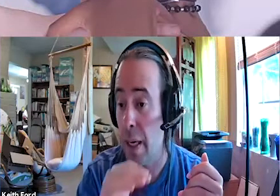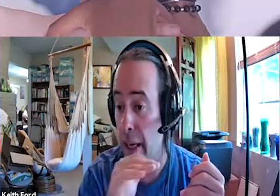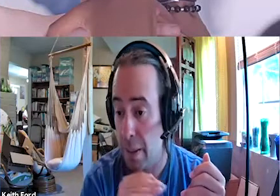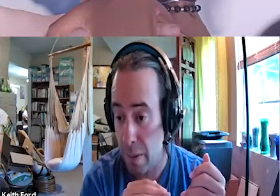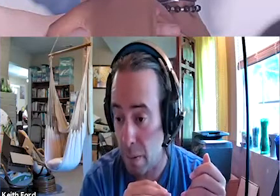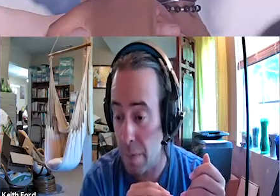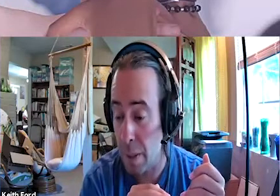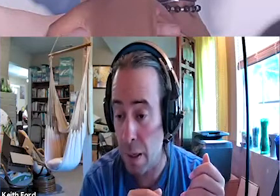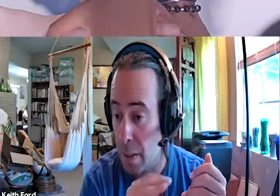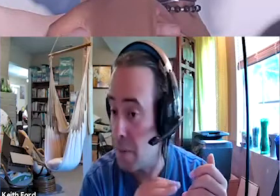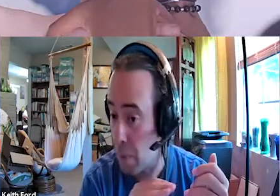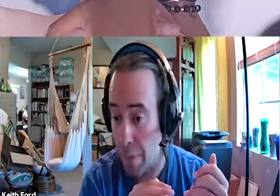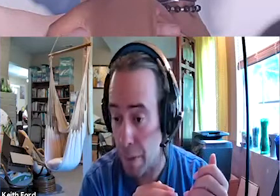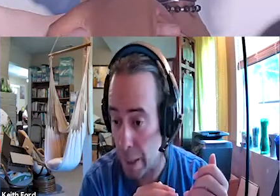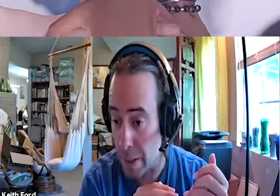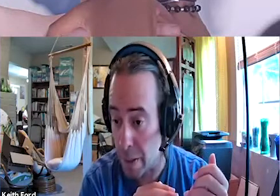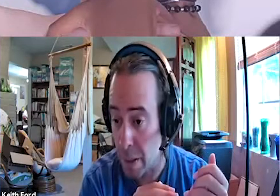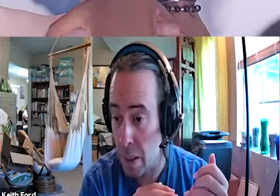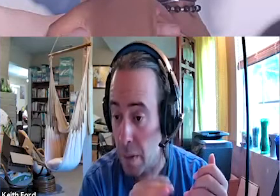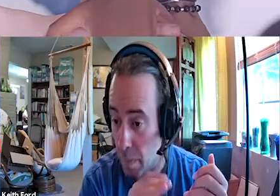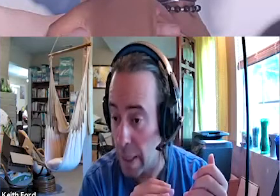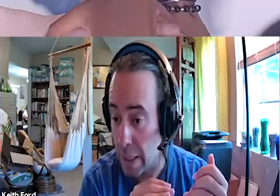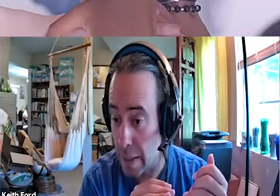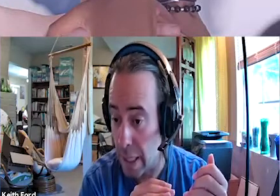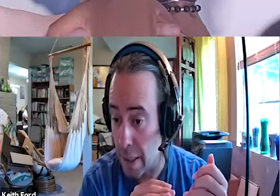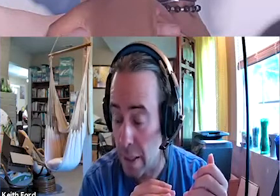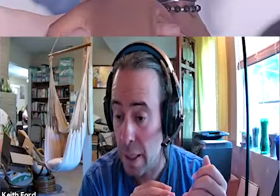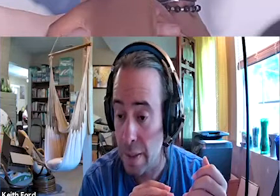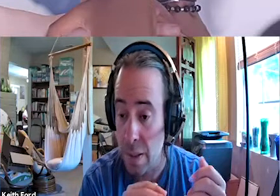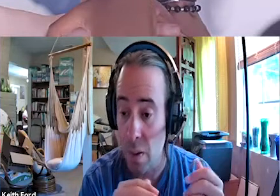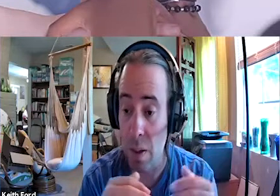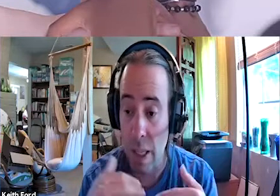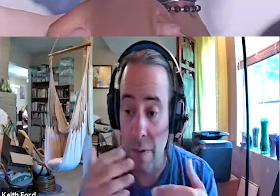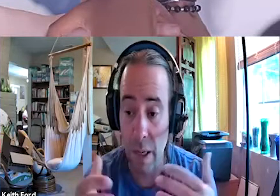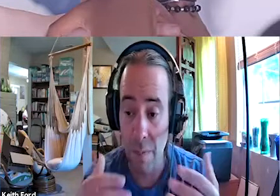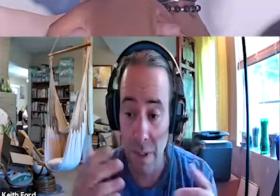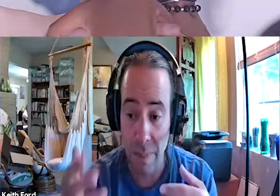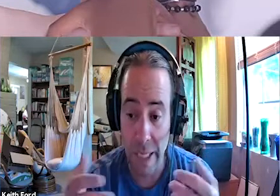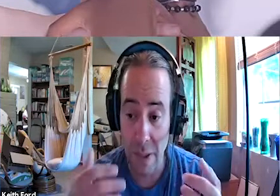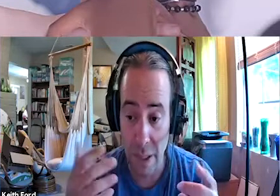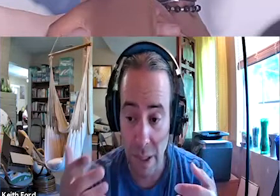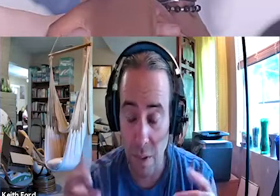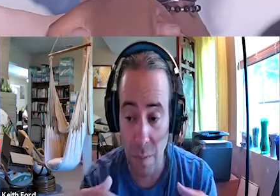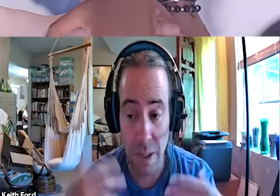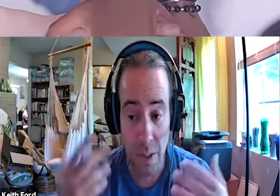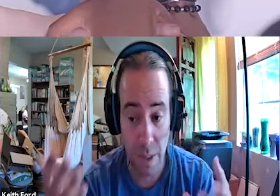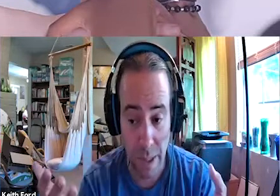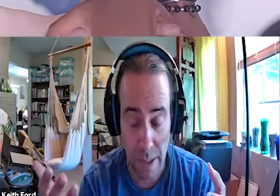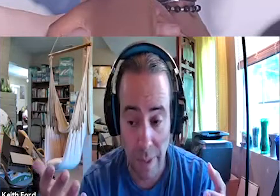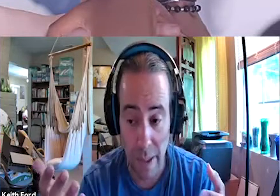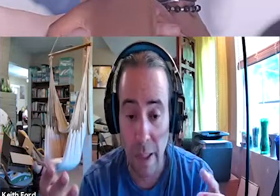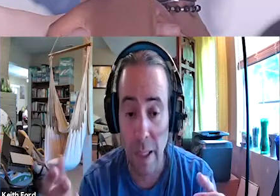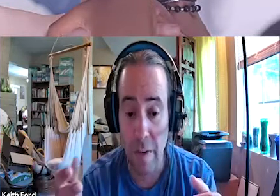protections, and they're living on poverty wages. I recognize that. And so a lot of our efforts in the past year, especially